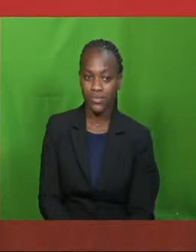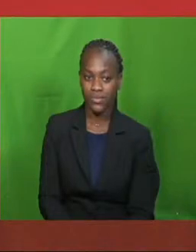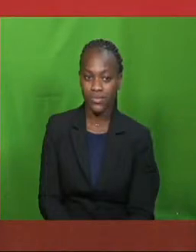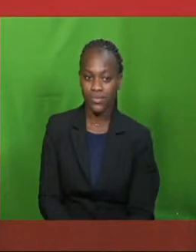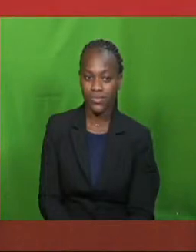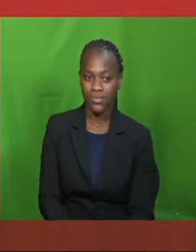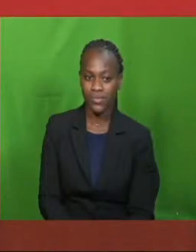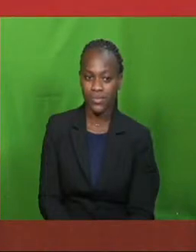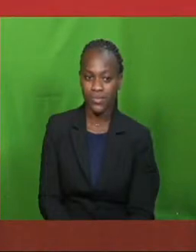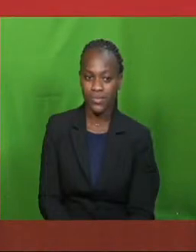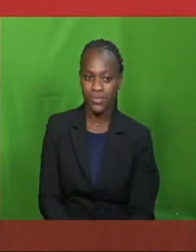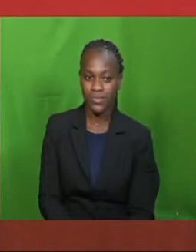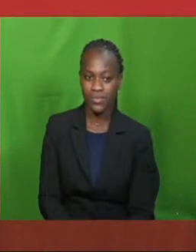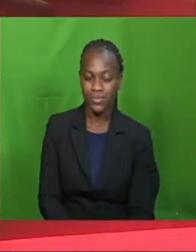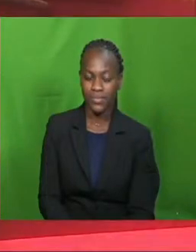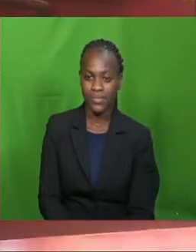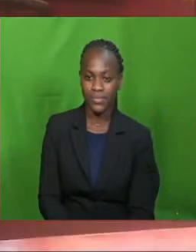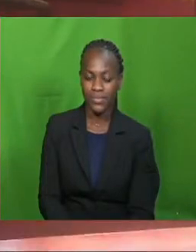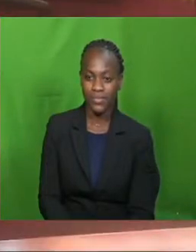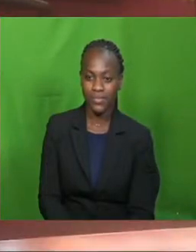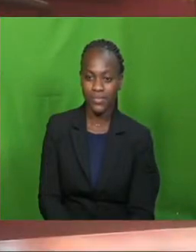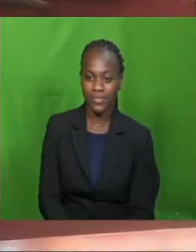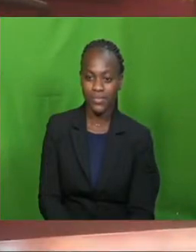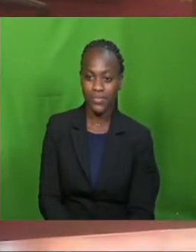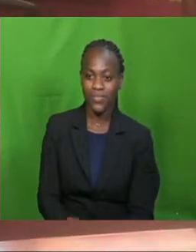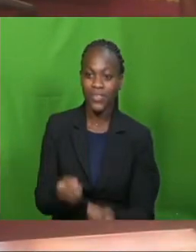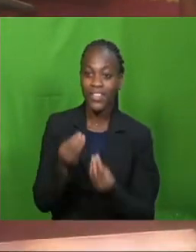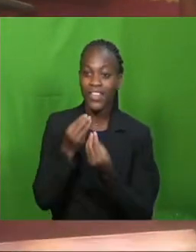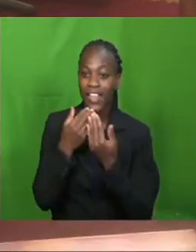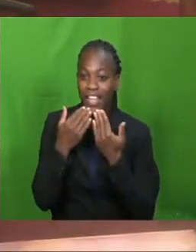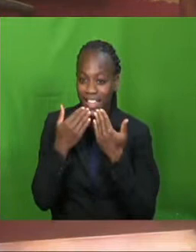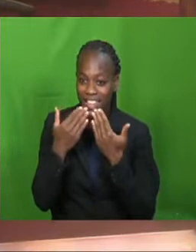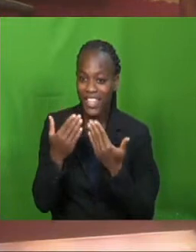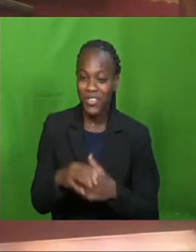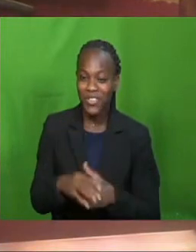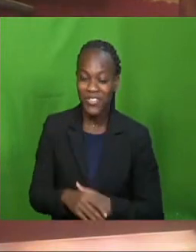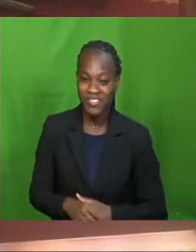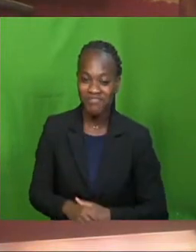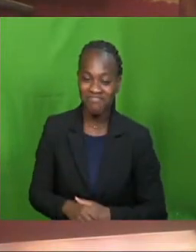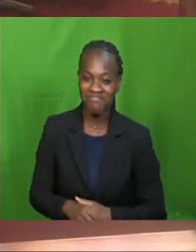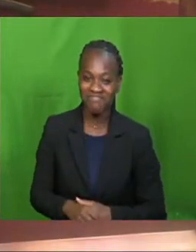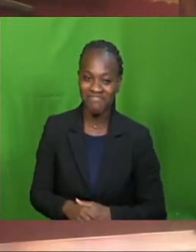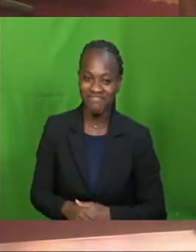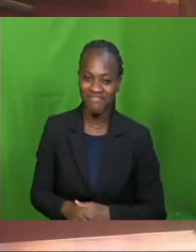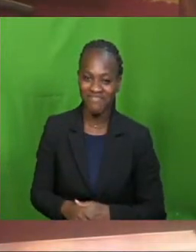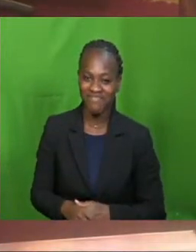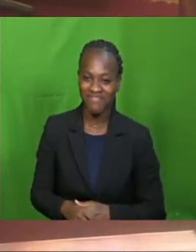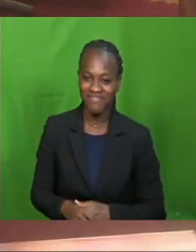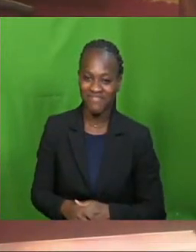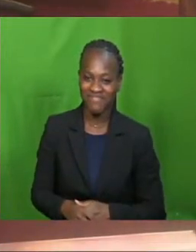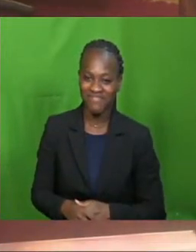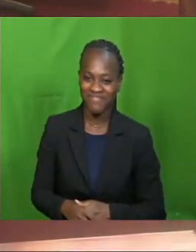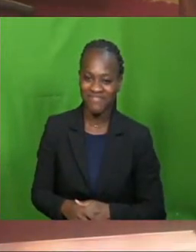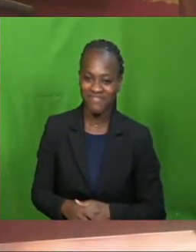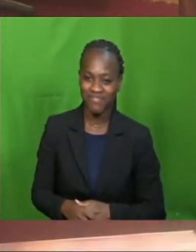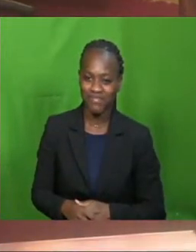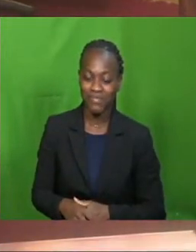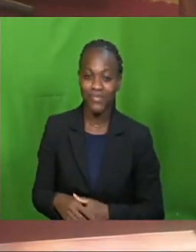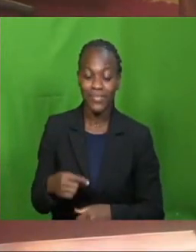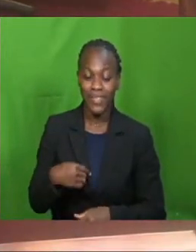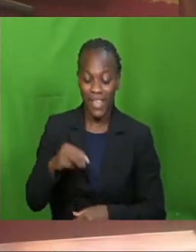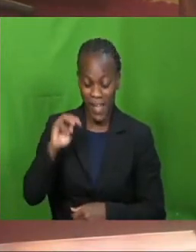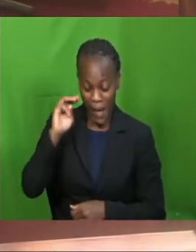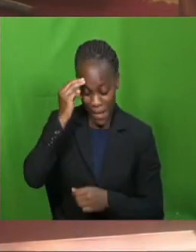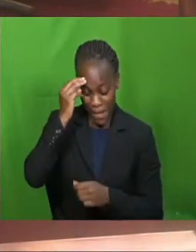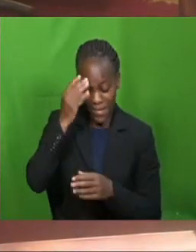Thank you, Mr. Speaker. Mr. Speaker, on a lighter note, the minister